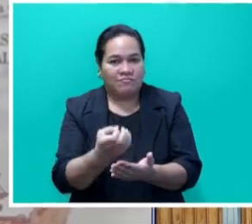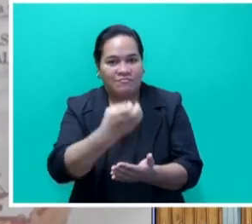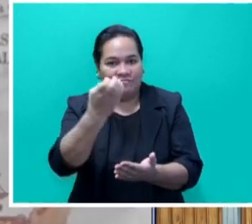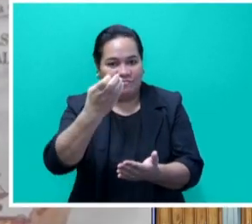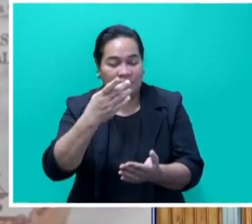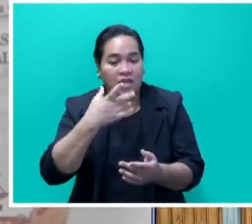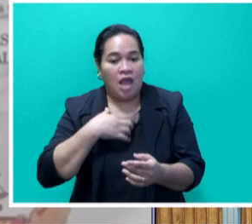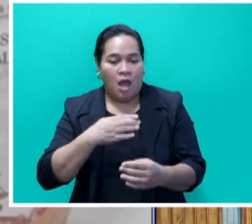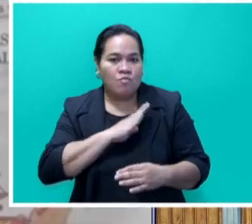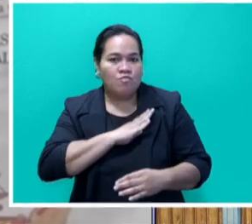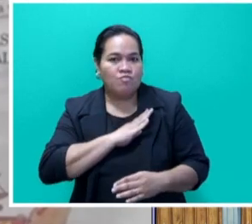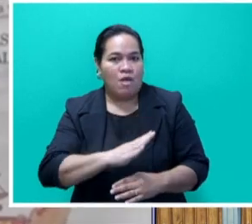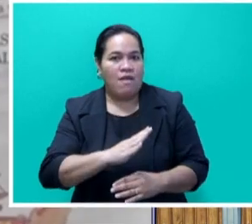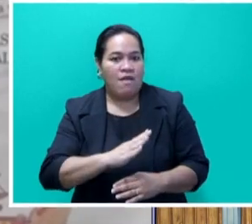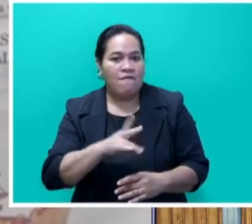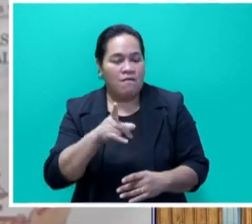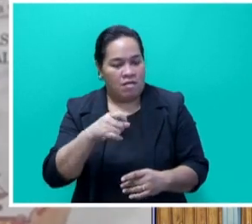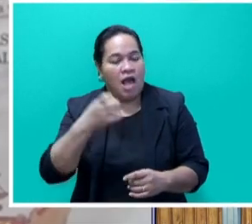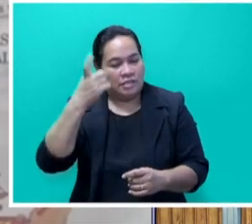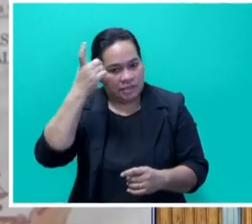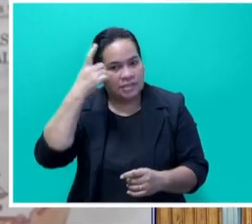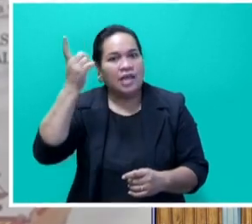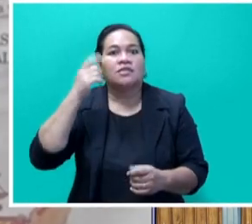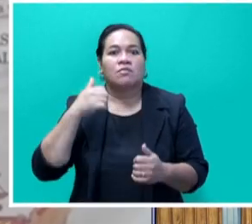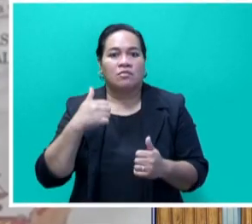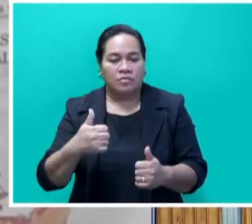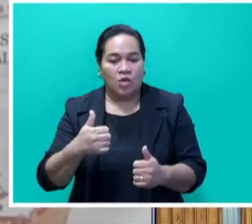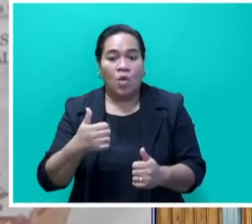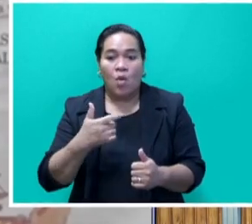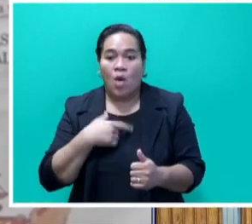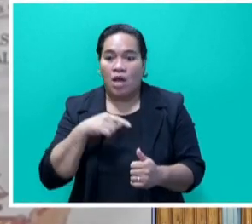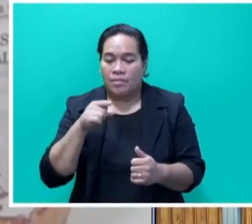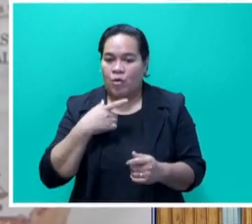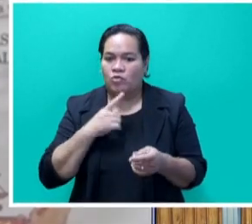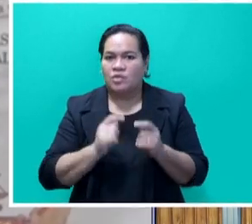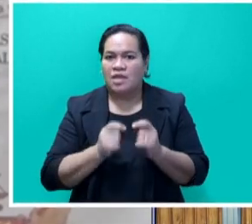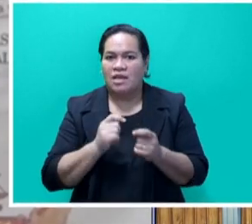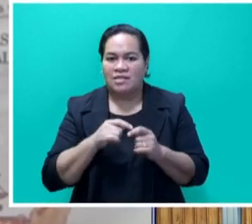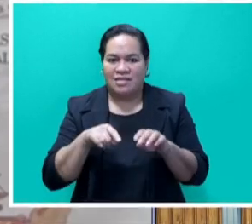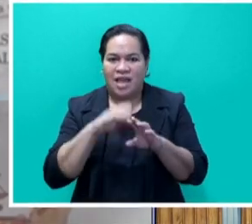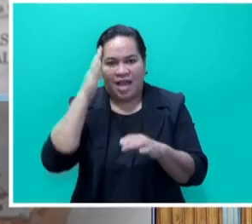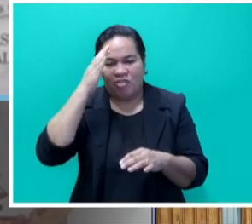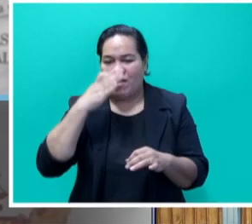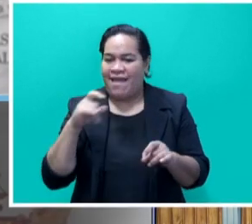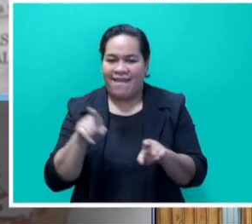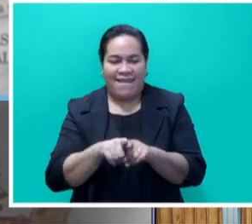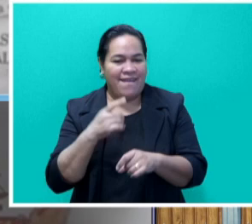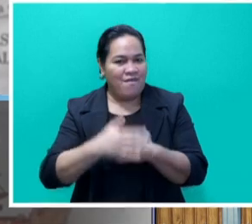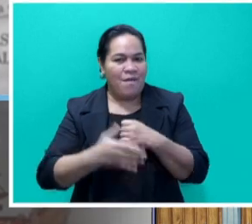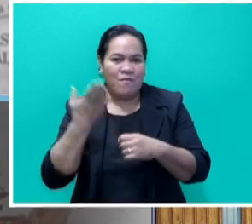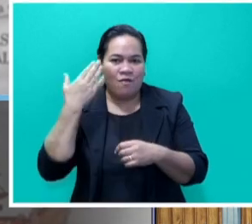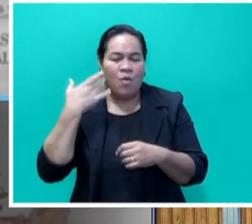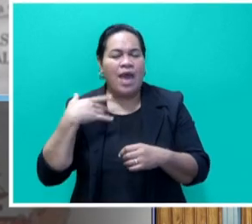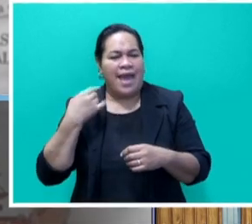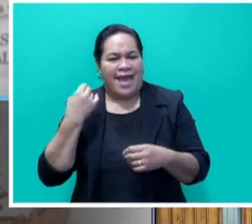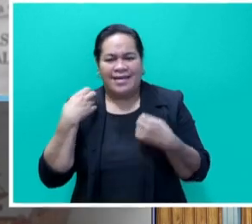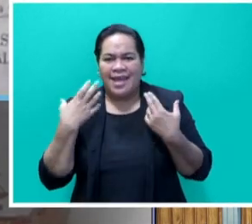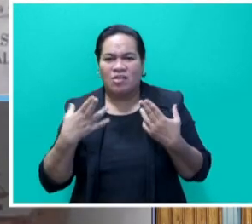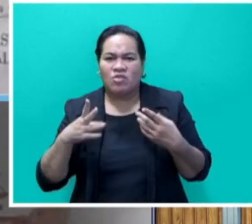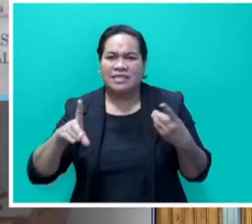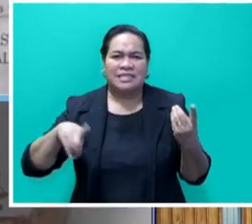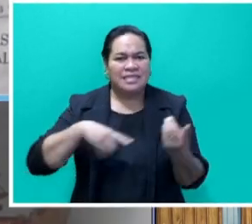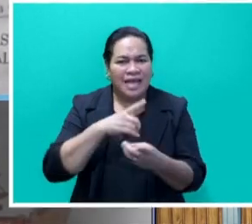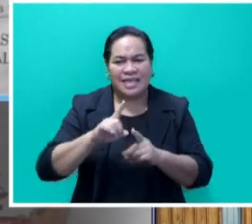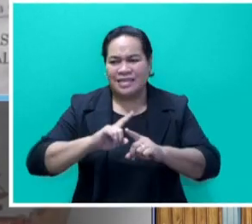sensible budget. This is a critical budget because we are being tested as a country like never before. We've had natural disaster after natural